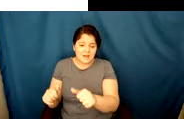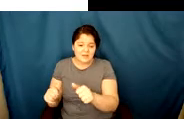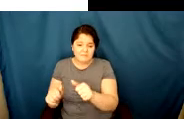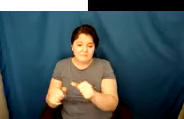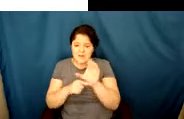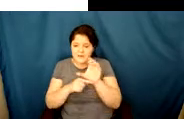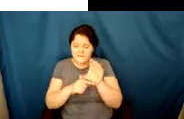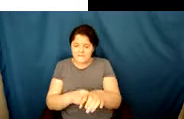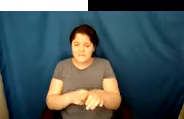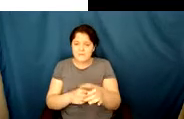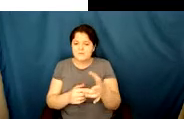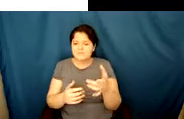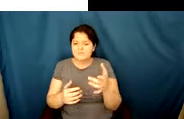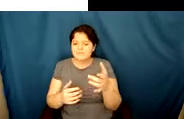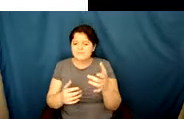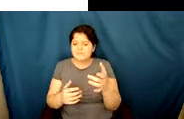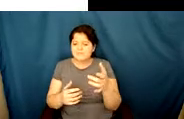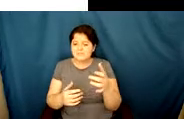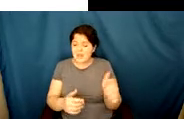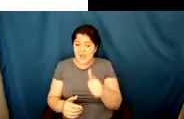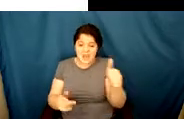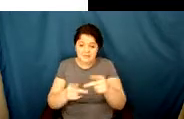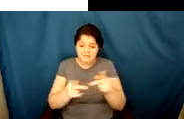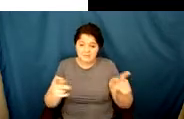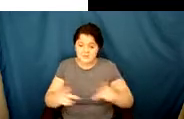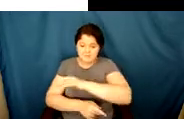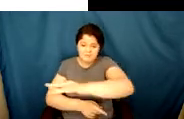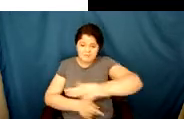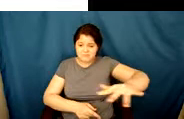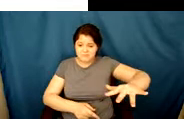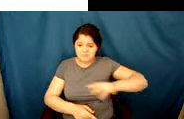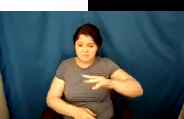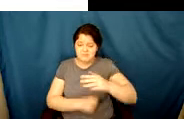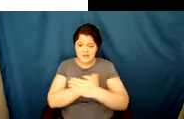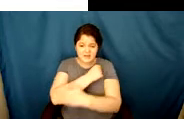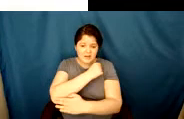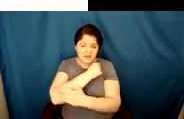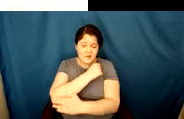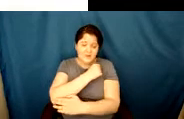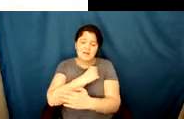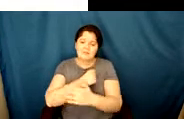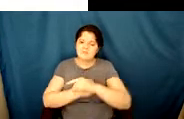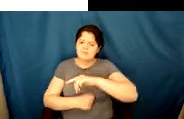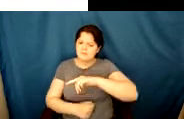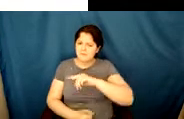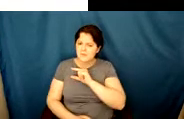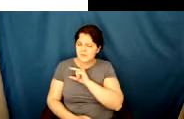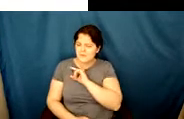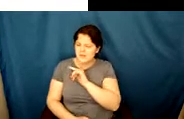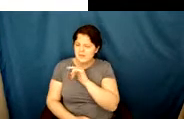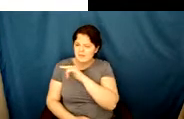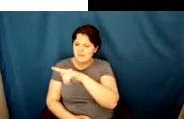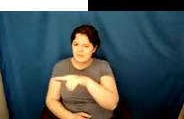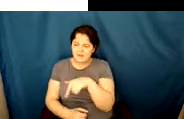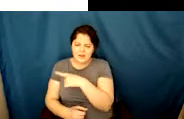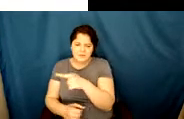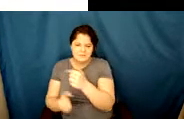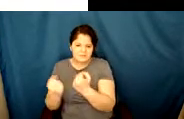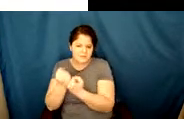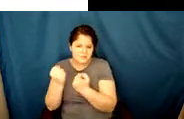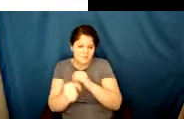enforce anywhere in the county, and they support local police as